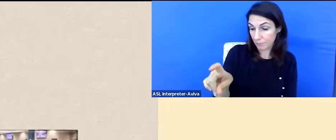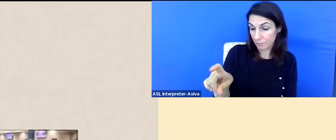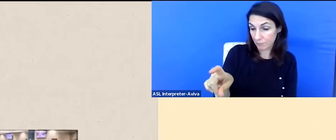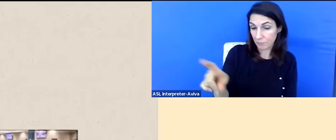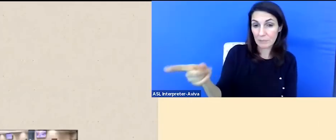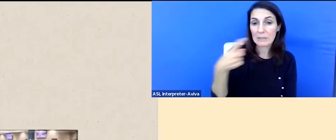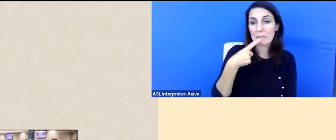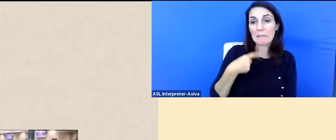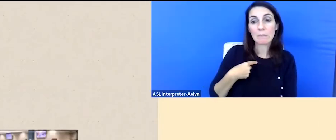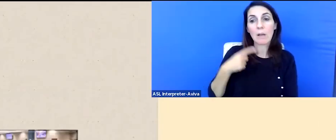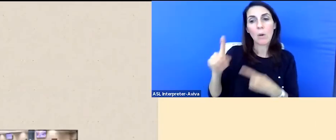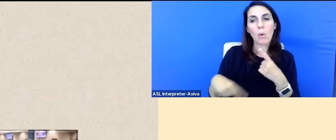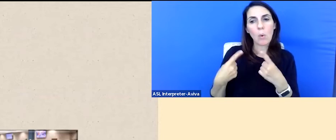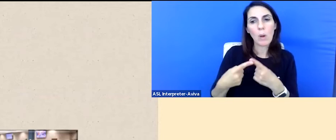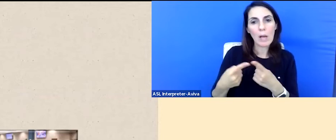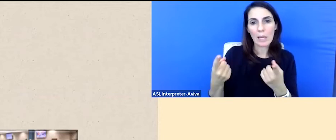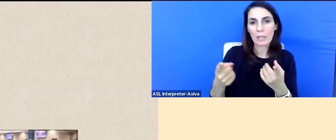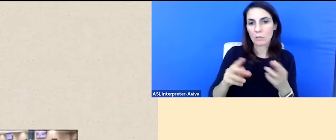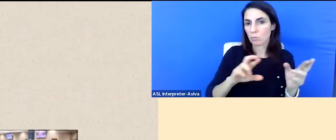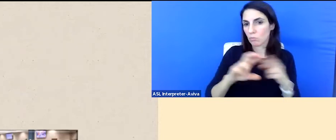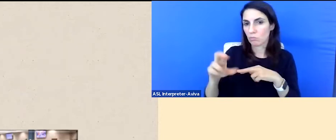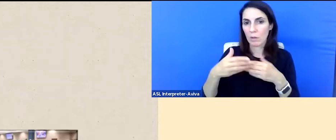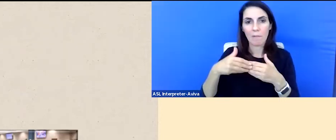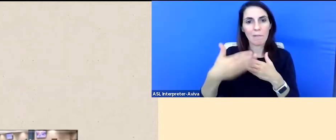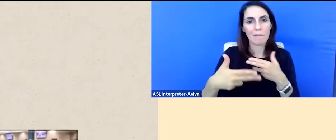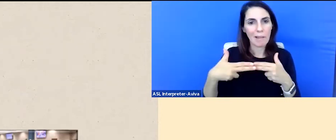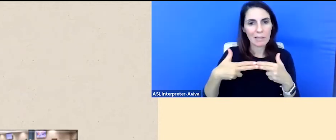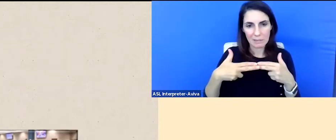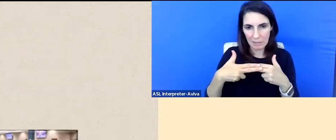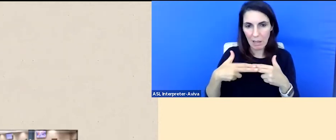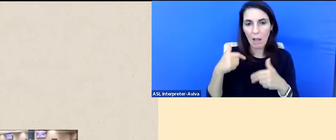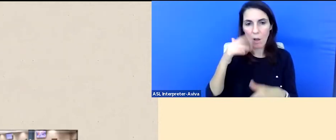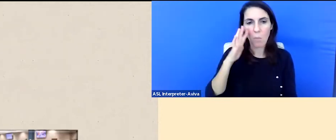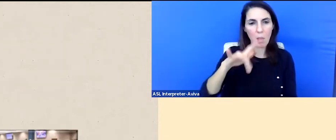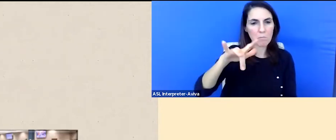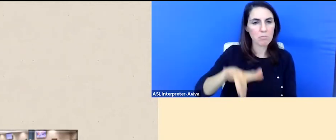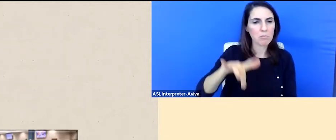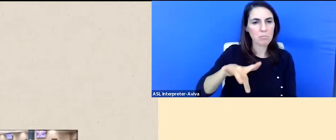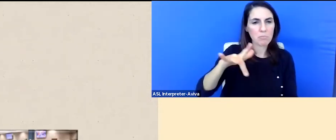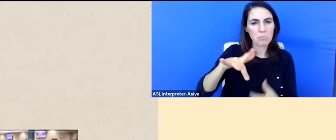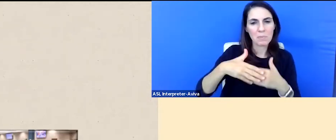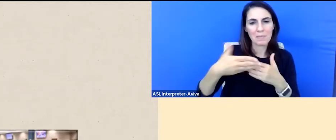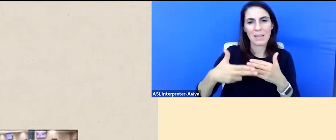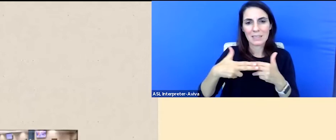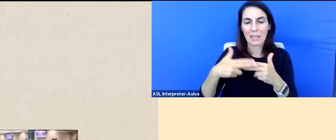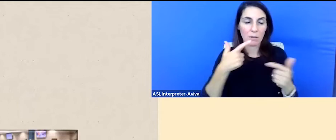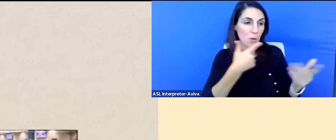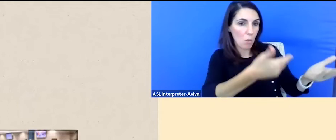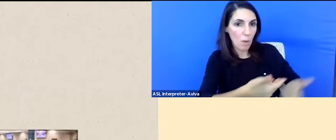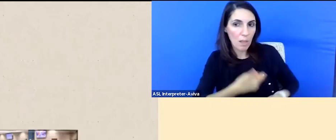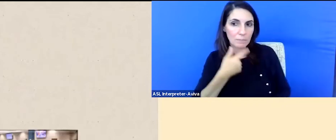Just tell me when to switch the slides and I will move them forward for you. Welcome today. Thank